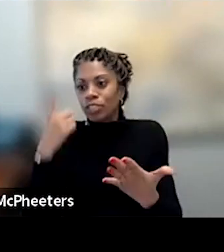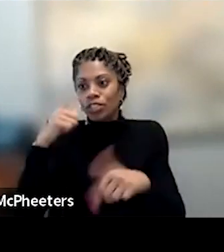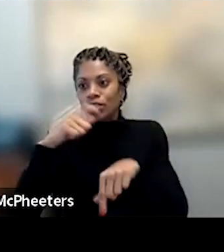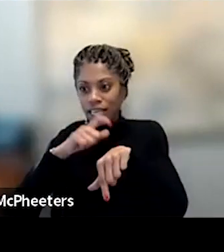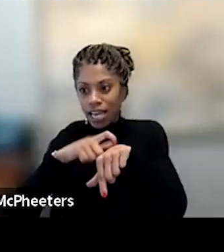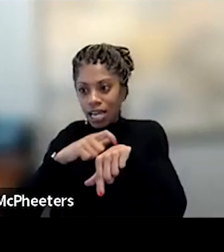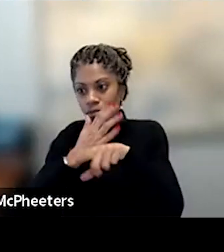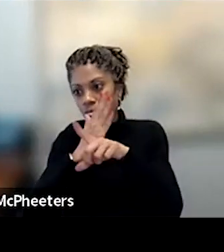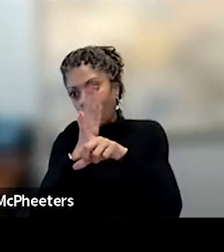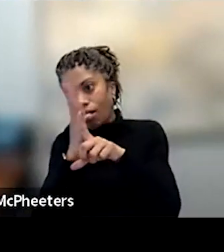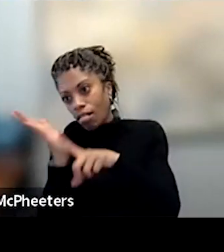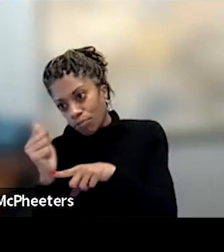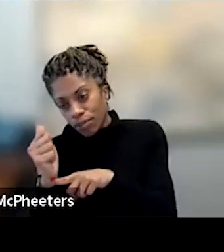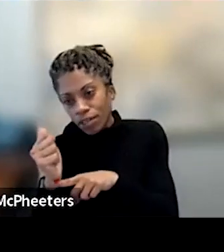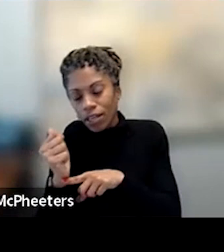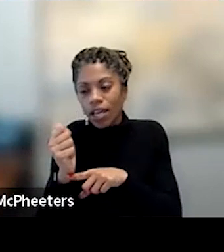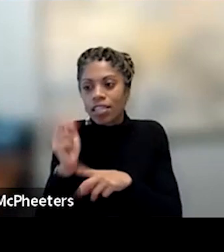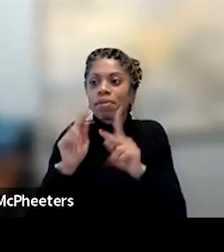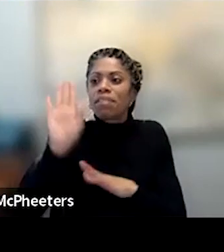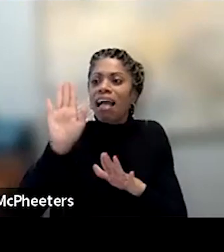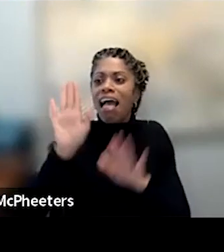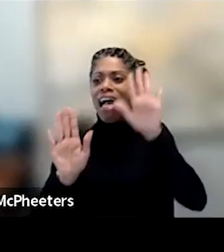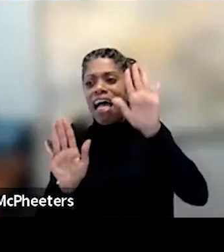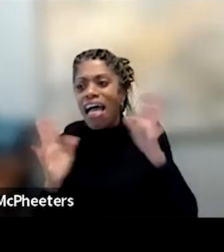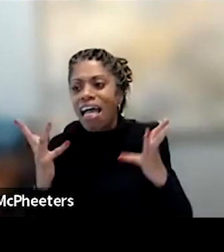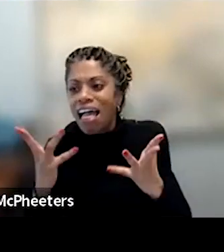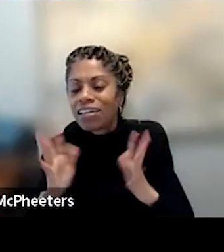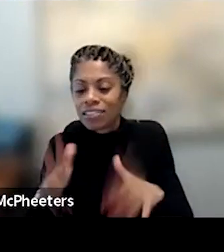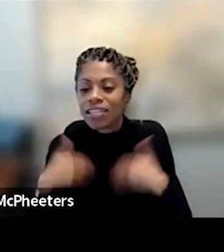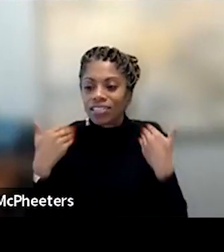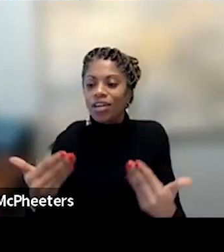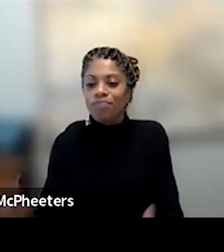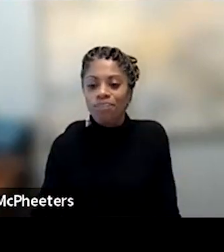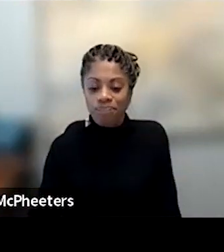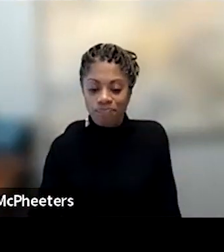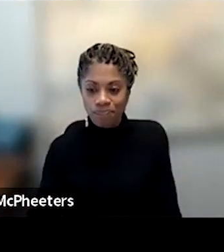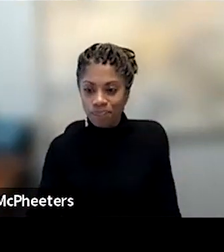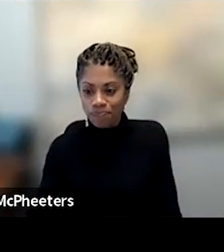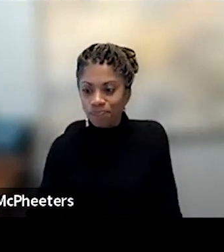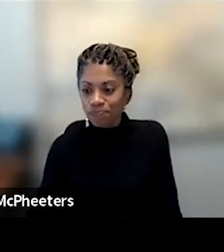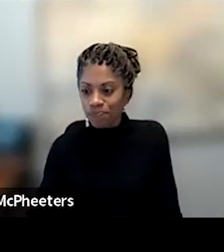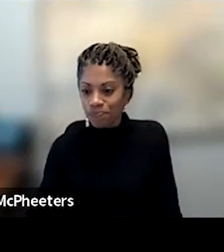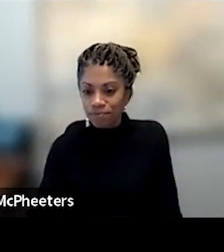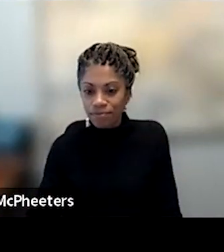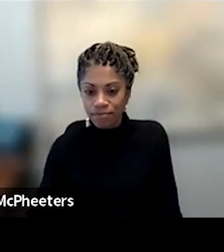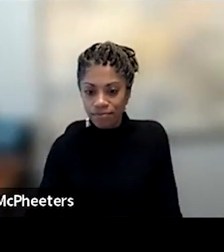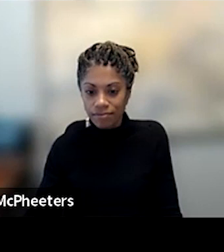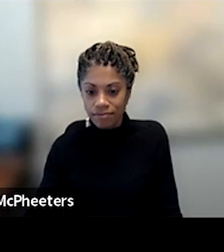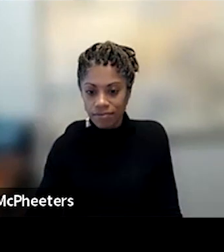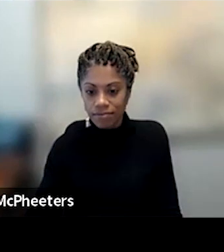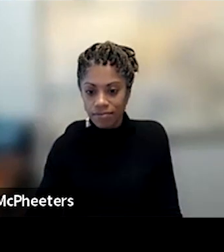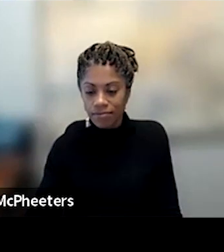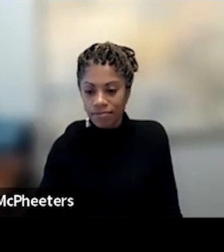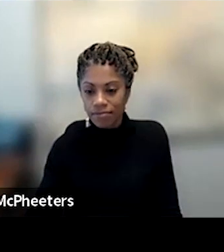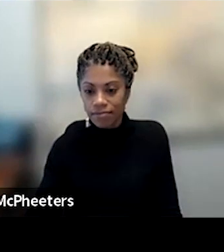on question 2 and people are going to want more and then the Zoom is going to end. And so I want to dive right in. And Tanya, I'm going to come